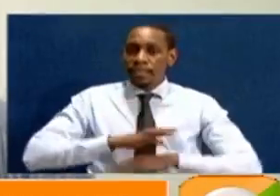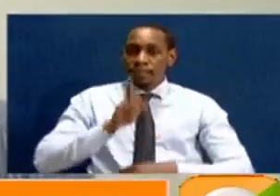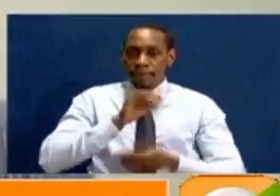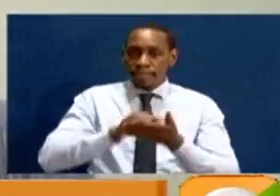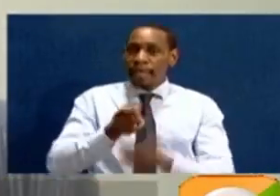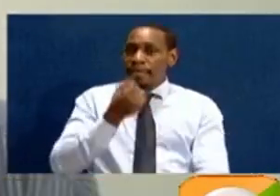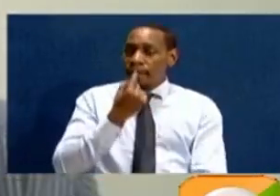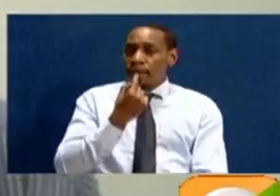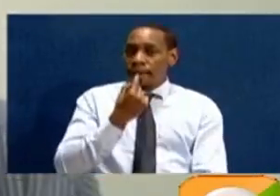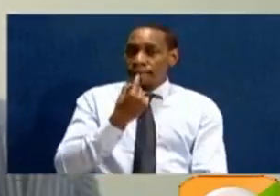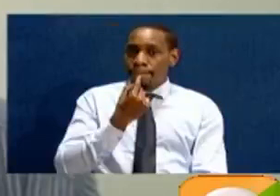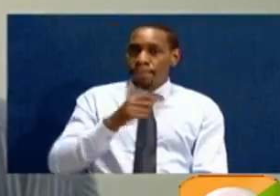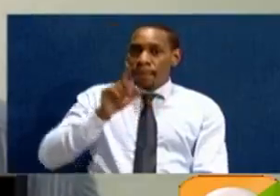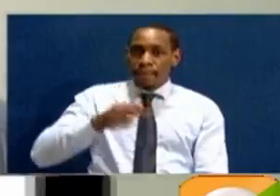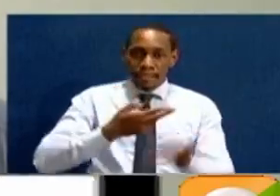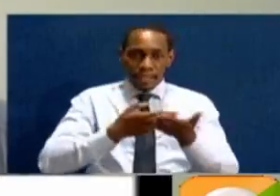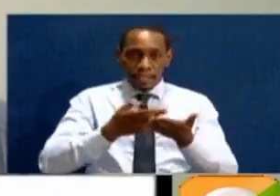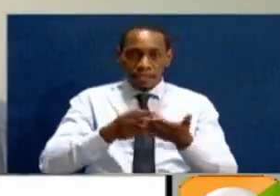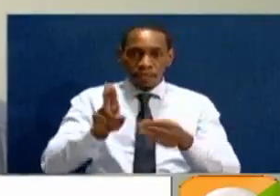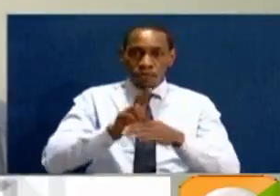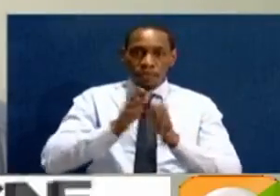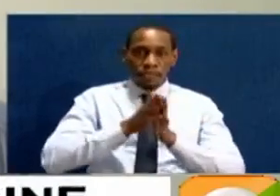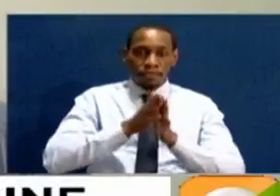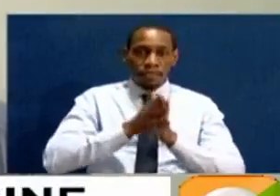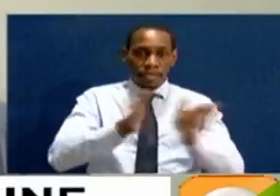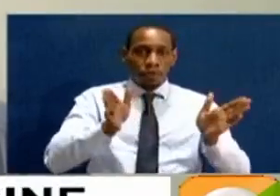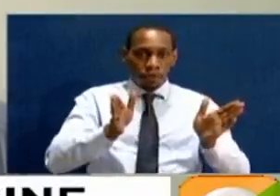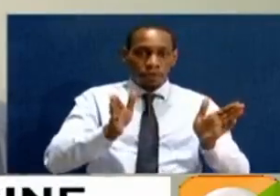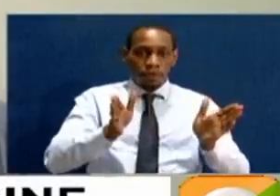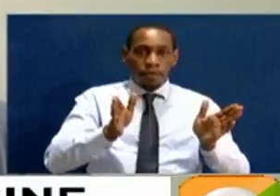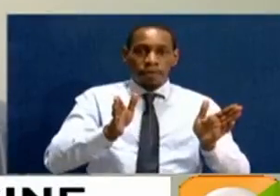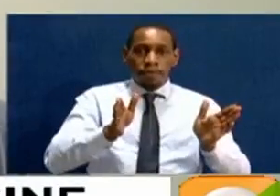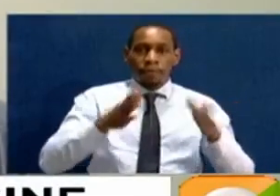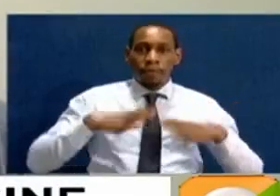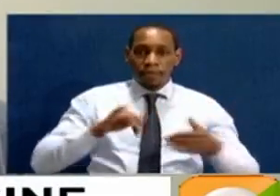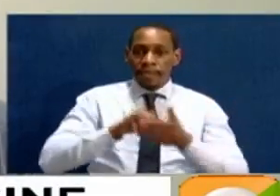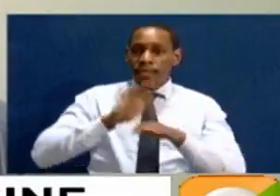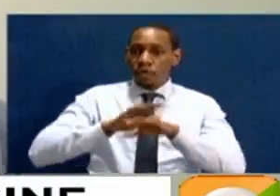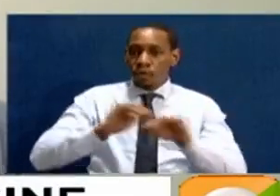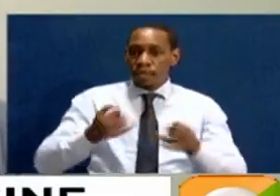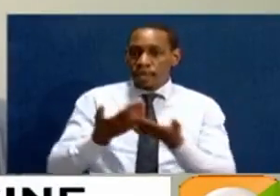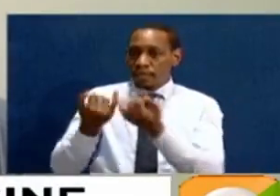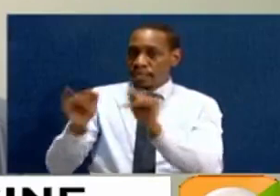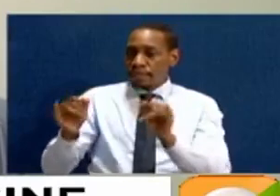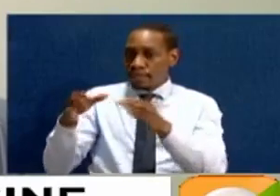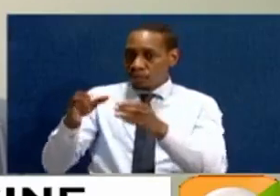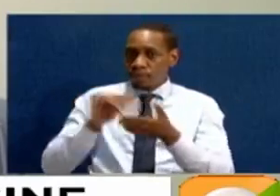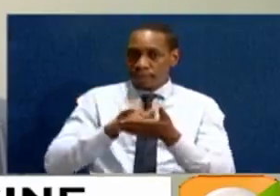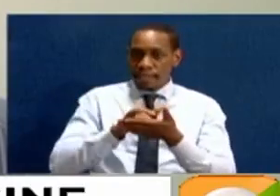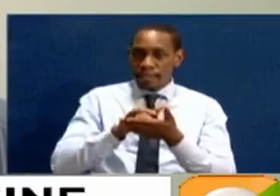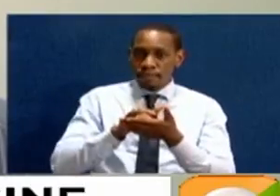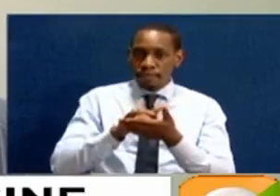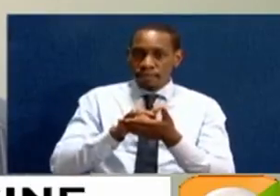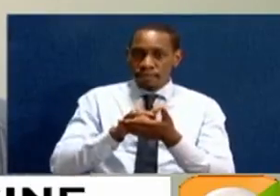this vaccine should be registered for use by the general public is good news, because this is an independent body now that